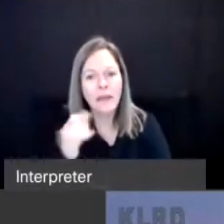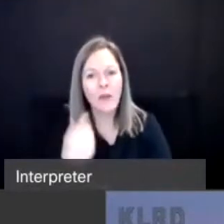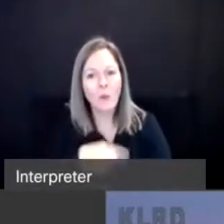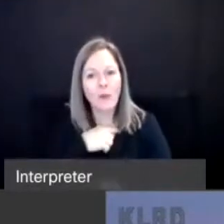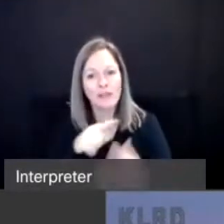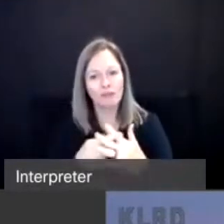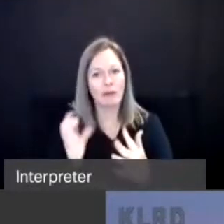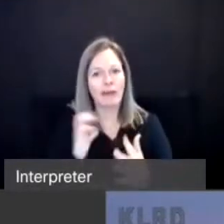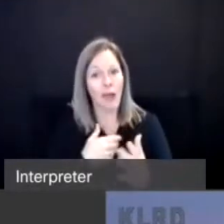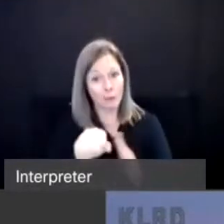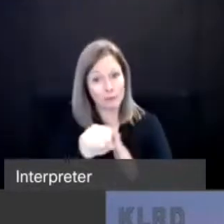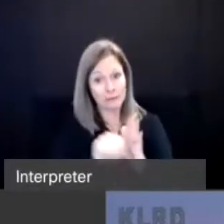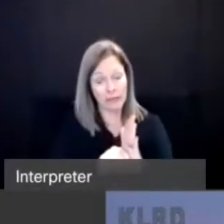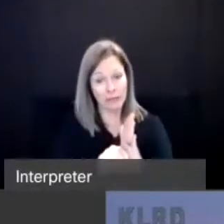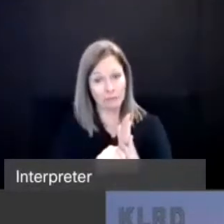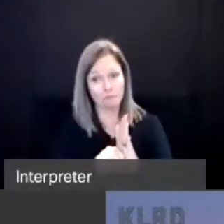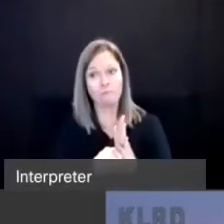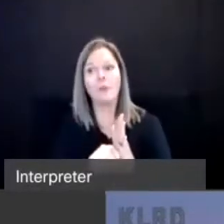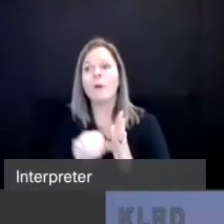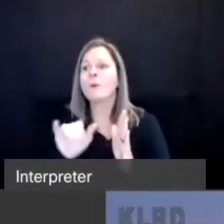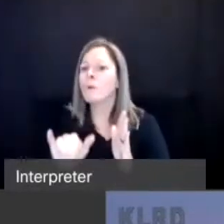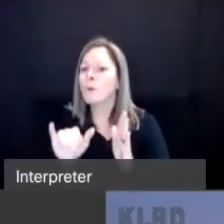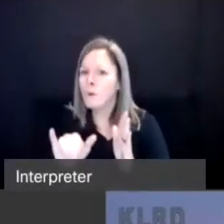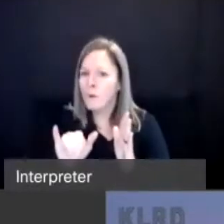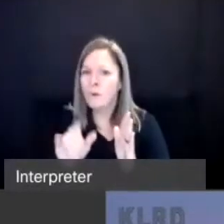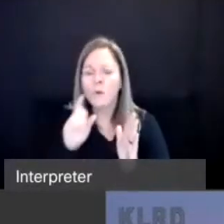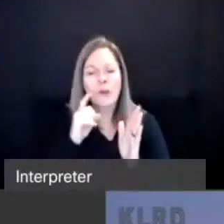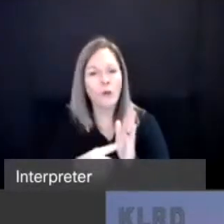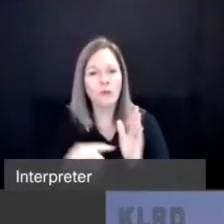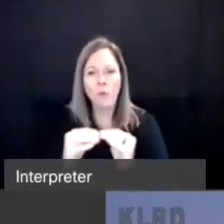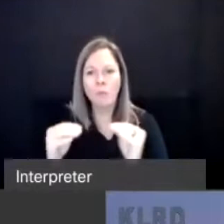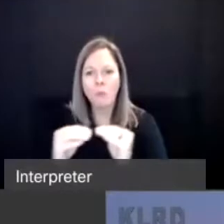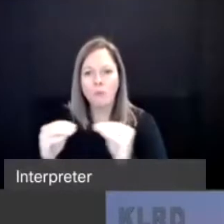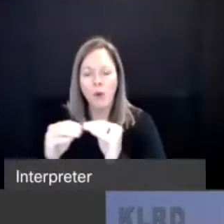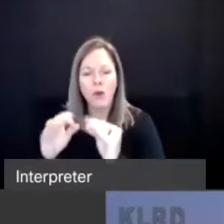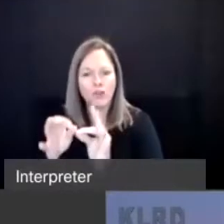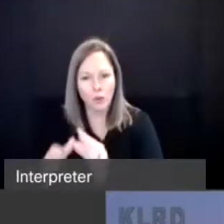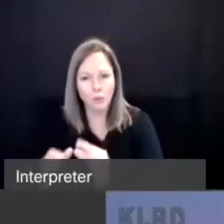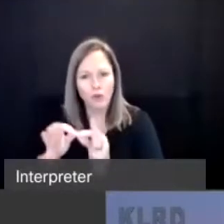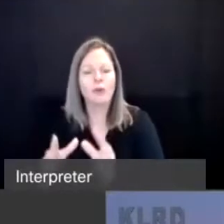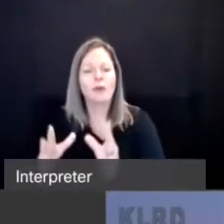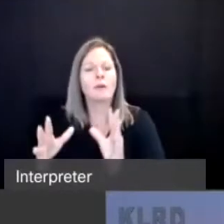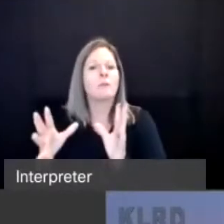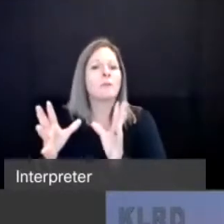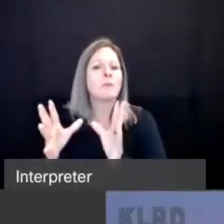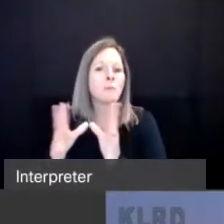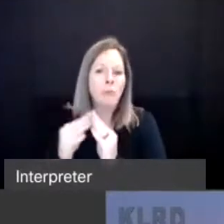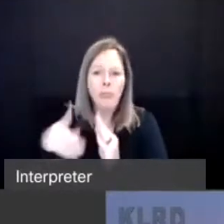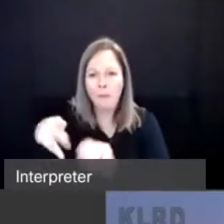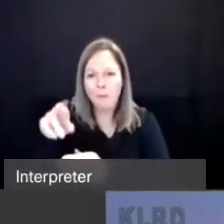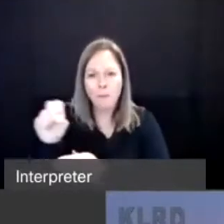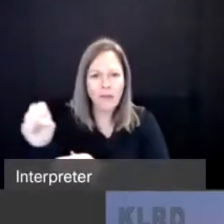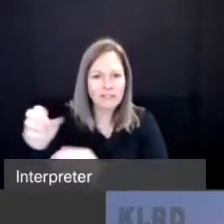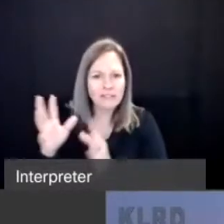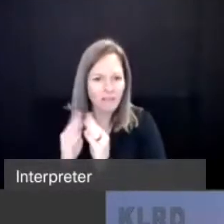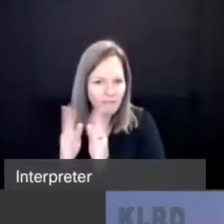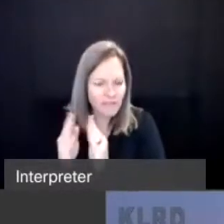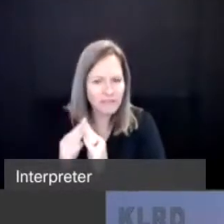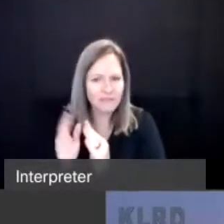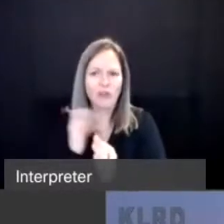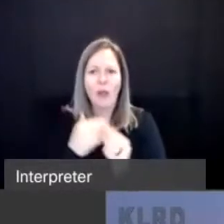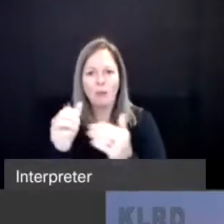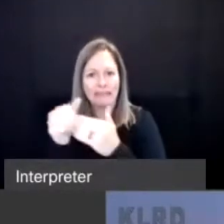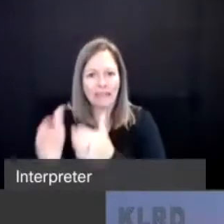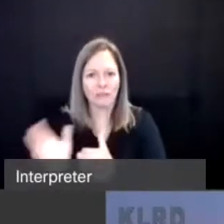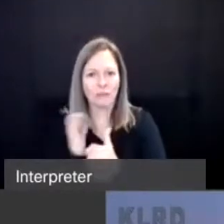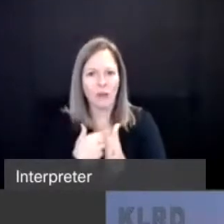state actually having interpreters for the press conferences that the leaders in our state were having. It